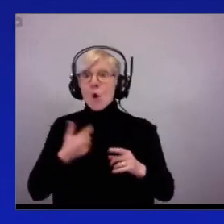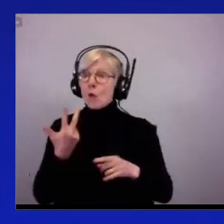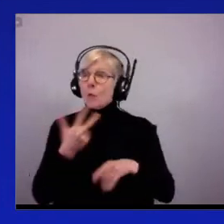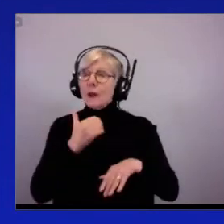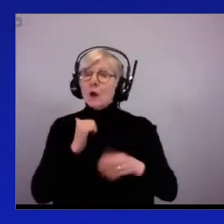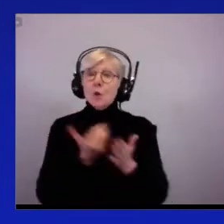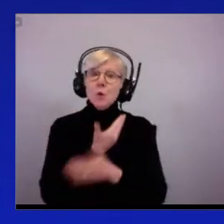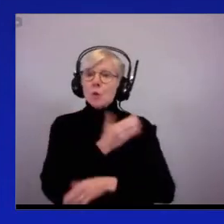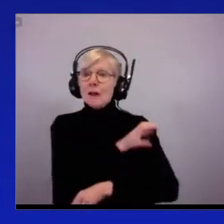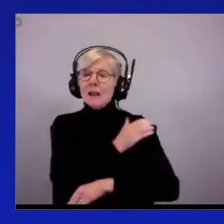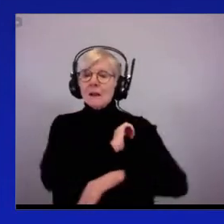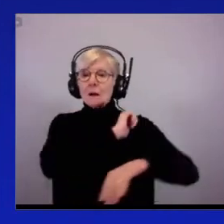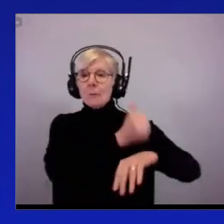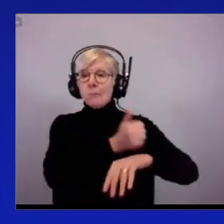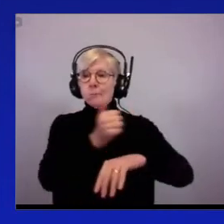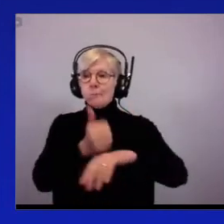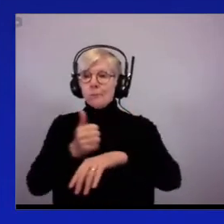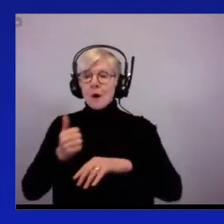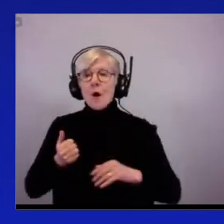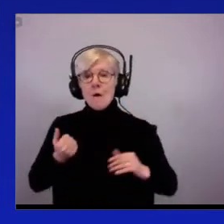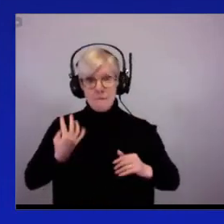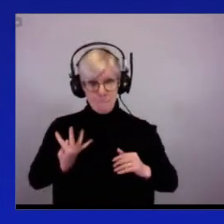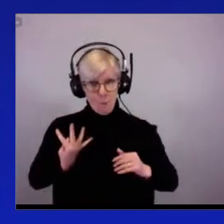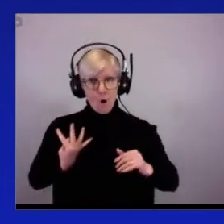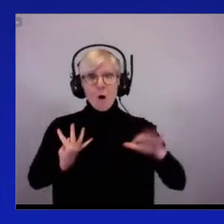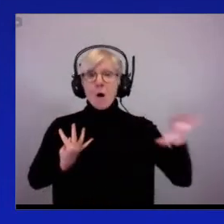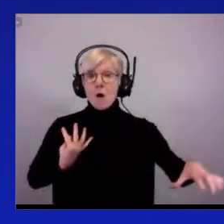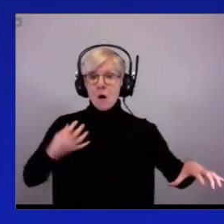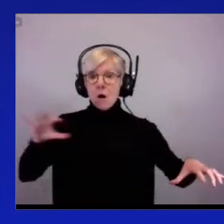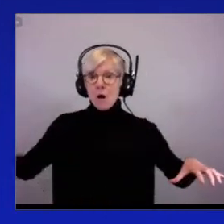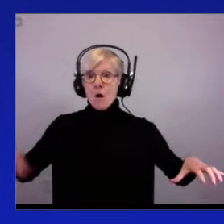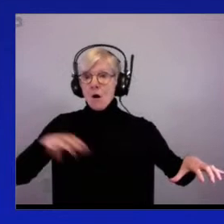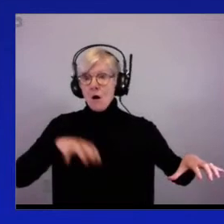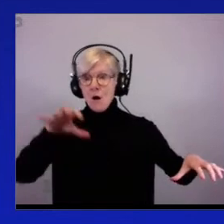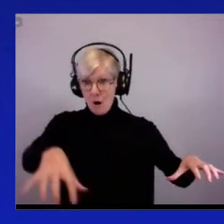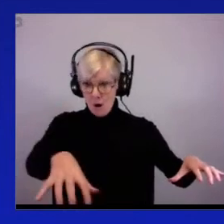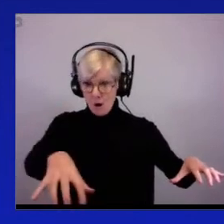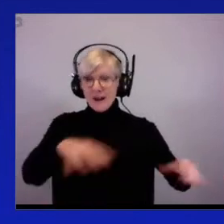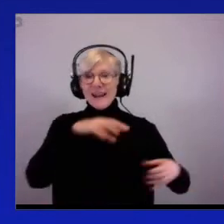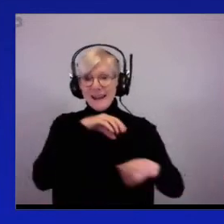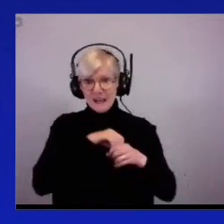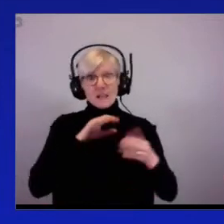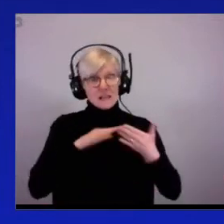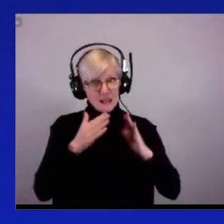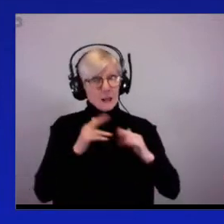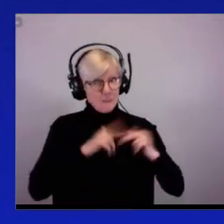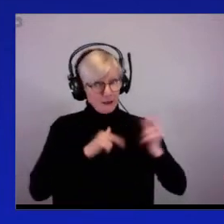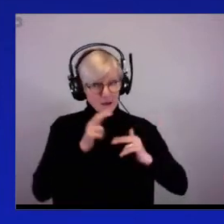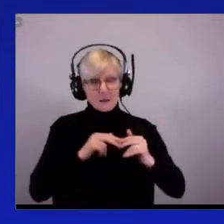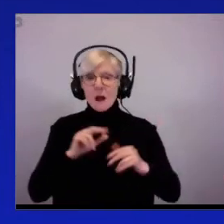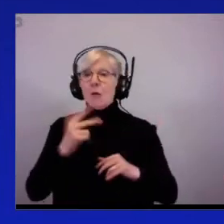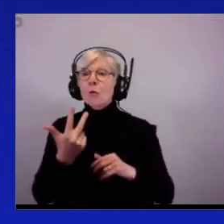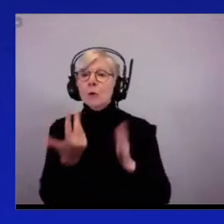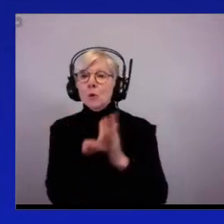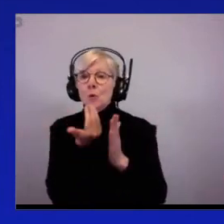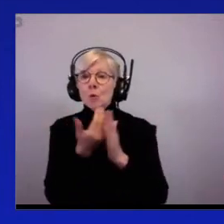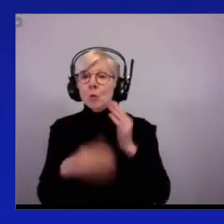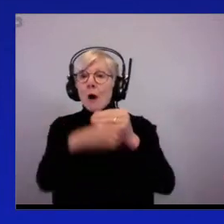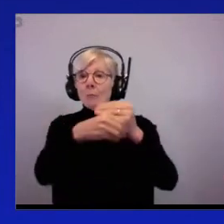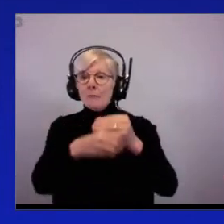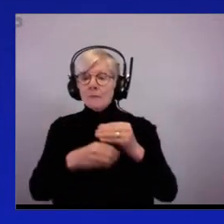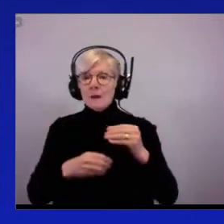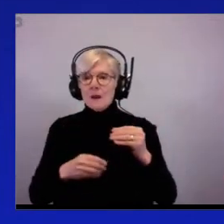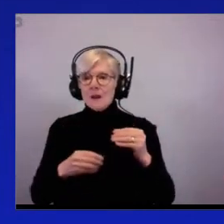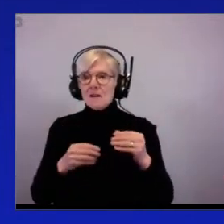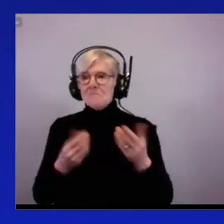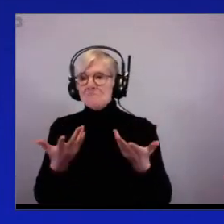we're looking at. That's why we did 4 kind of geographically city buildings, and the other 3 are based on the work that Dr. Etches and the team